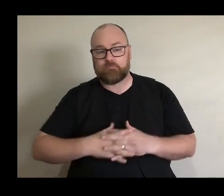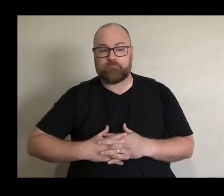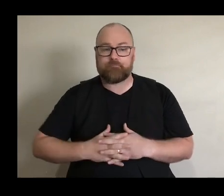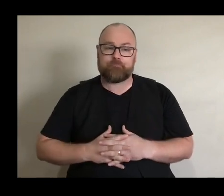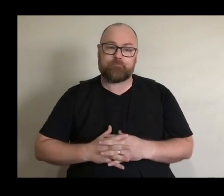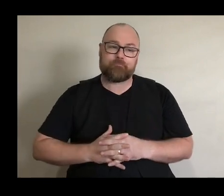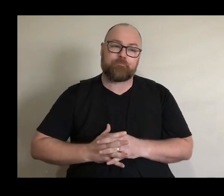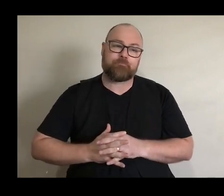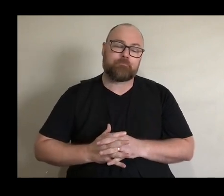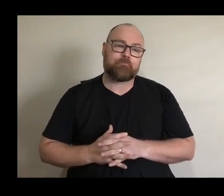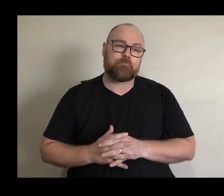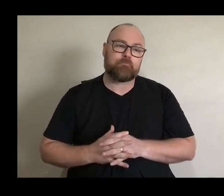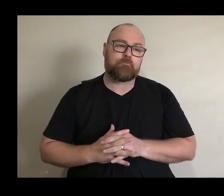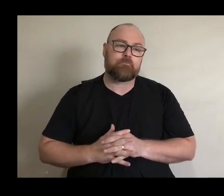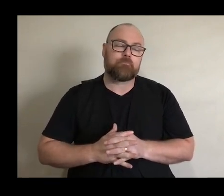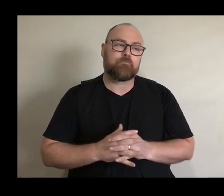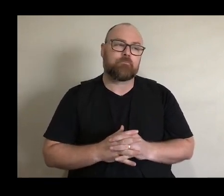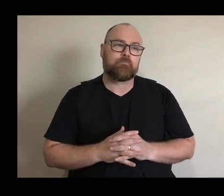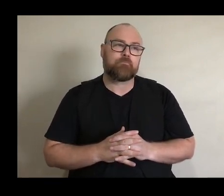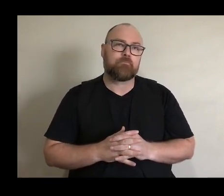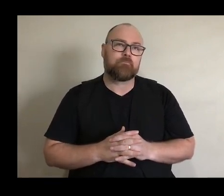Wales.